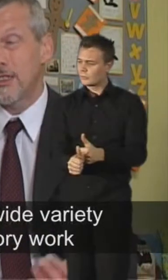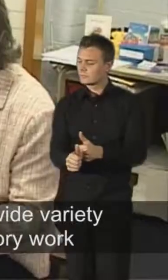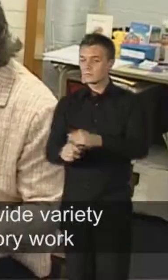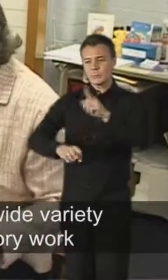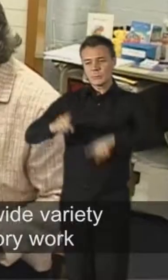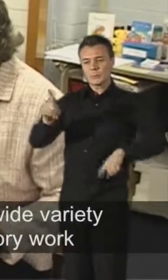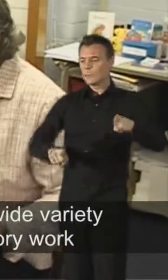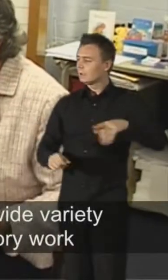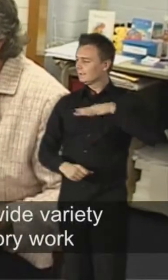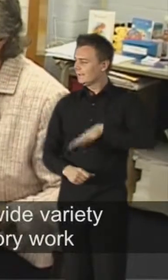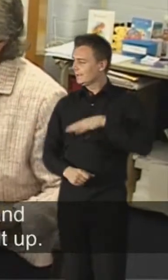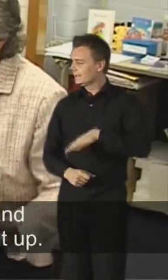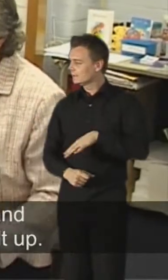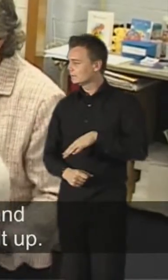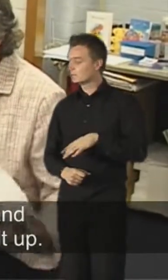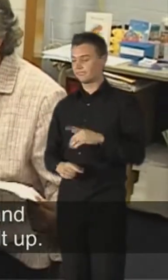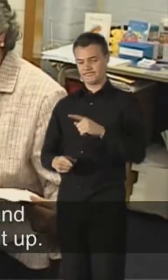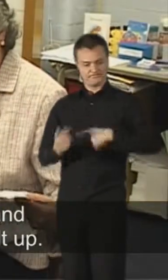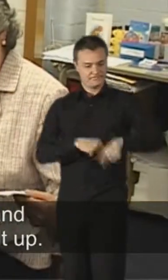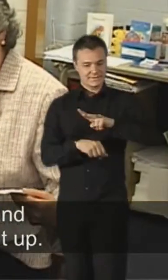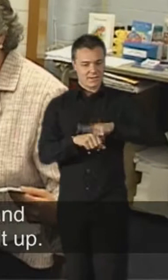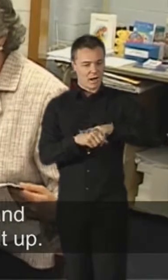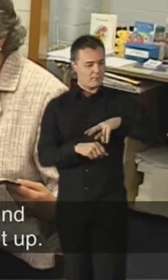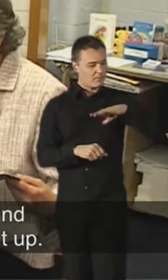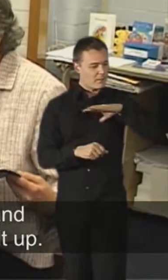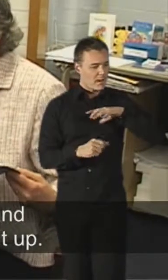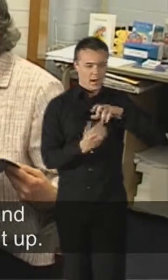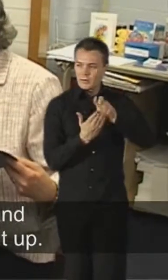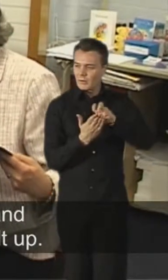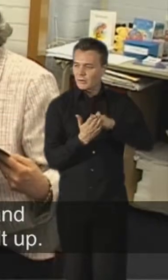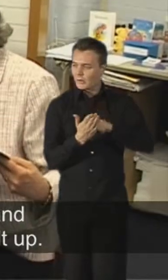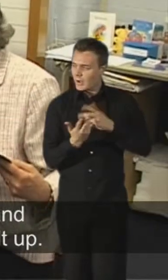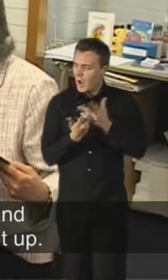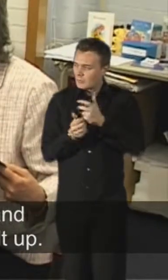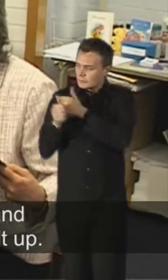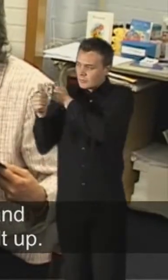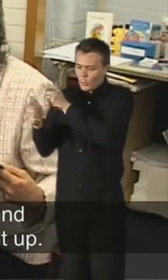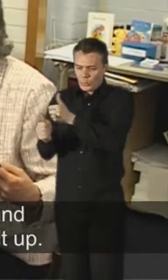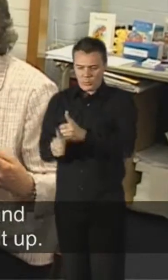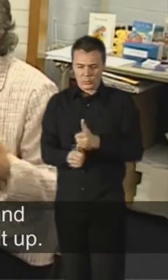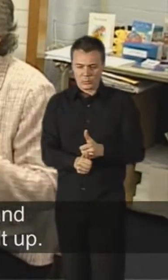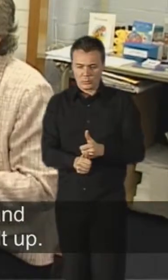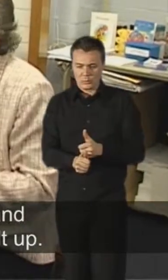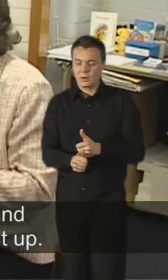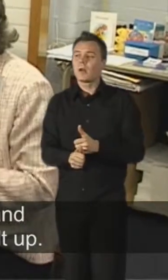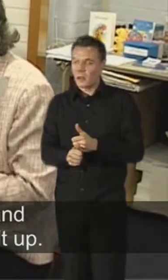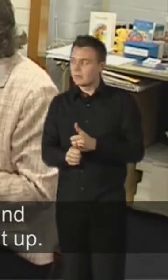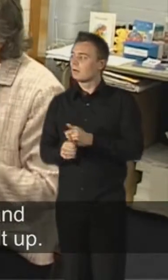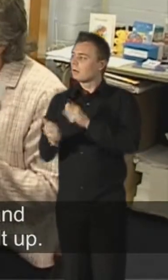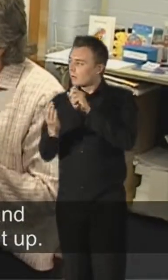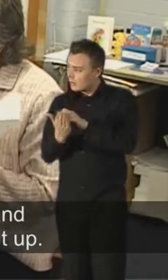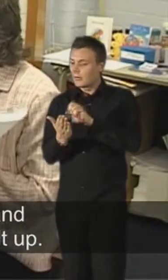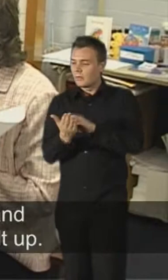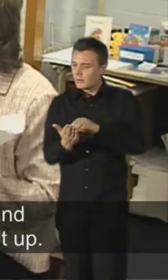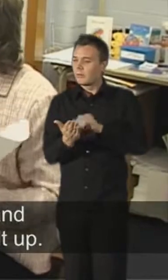of needs, and then we do preparatory work with the staff that are working here, and then gradually the whole process is built